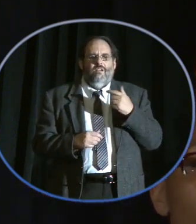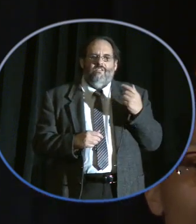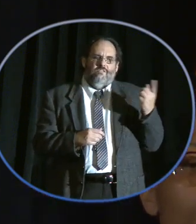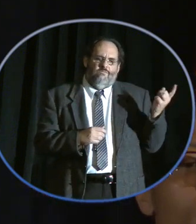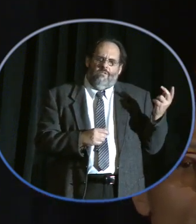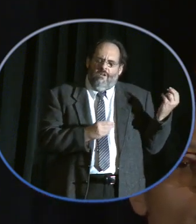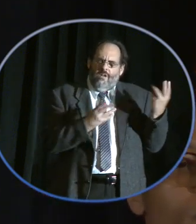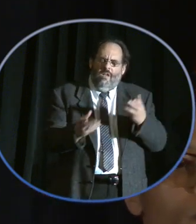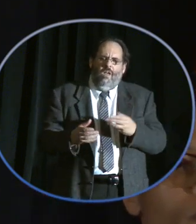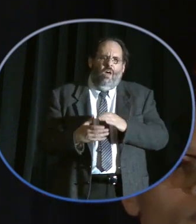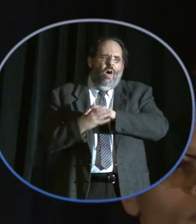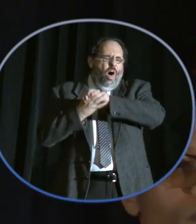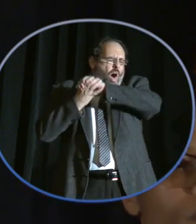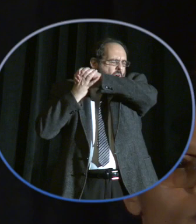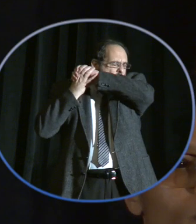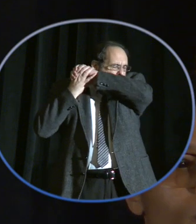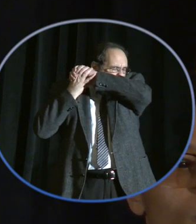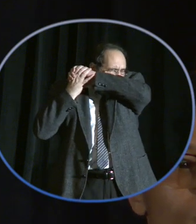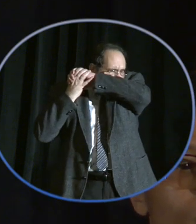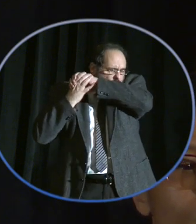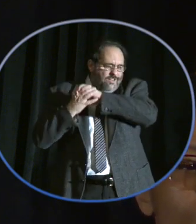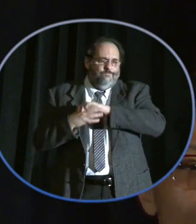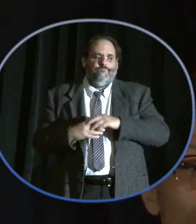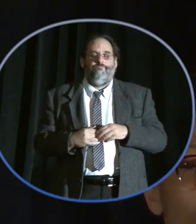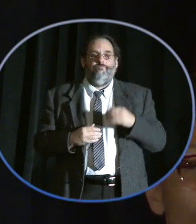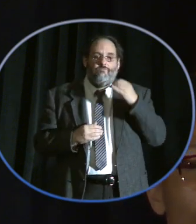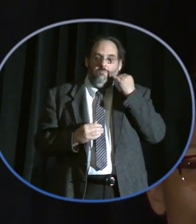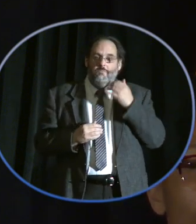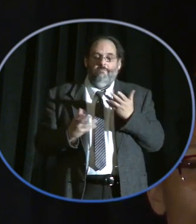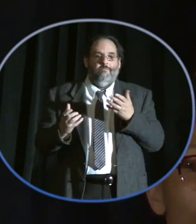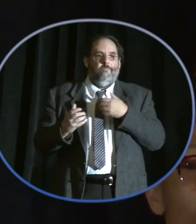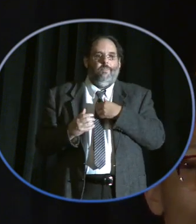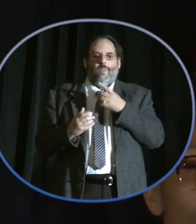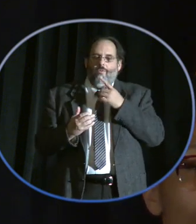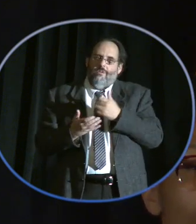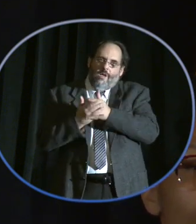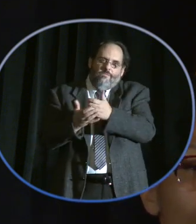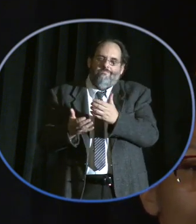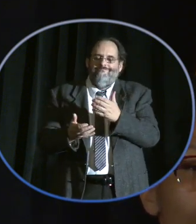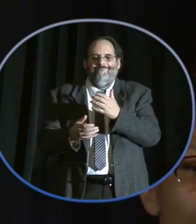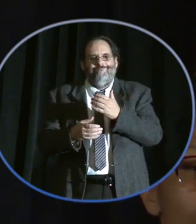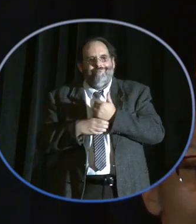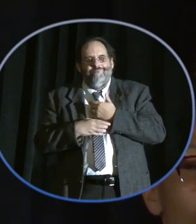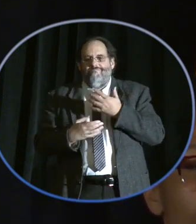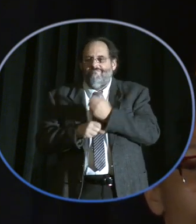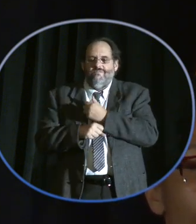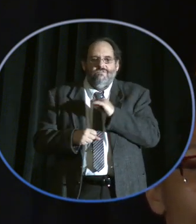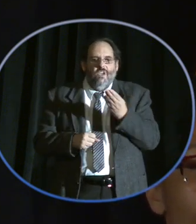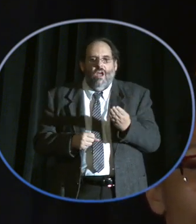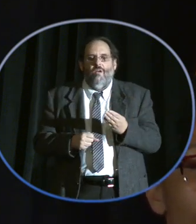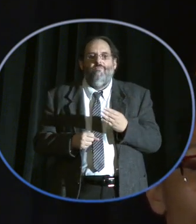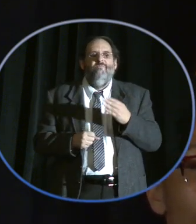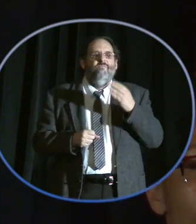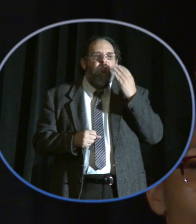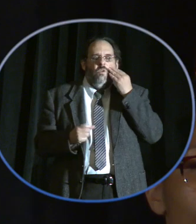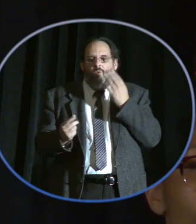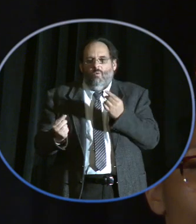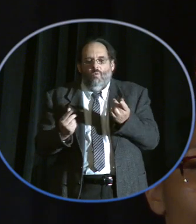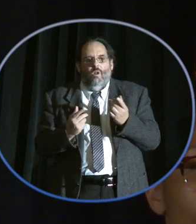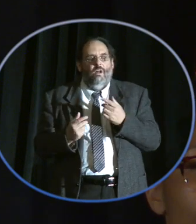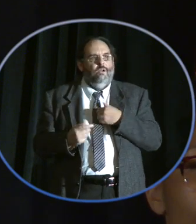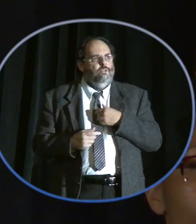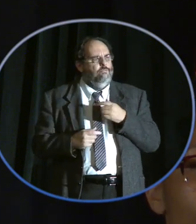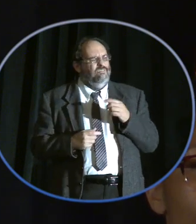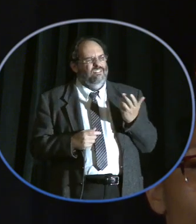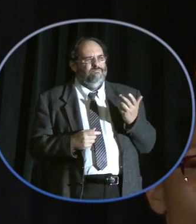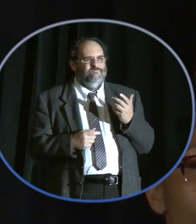kids know that, yeah, they ready to stop this. We going to help y'all get a job. We know what to do, stuff like